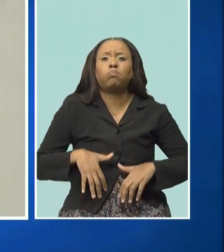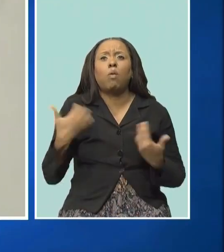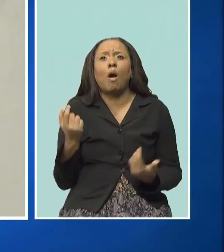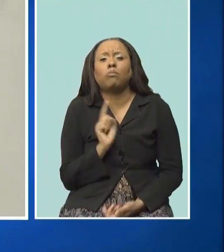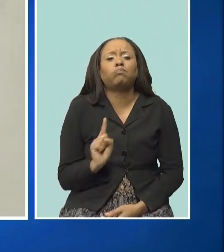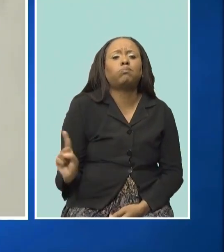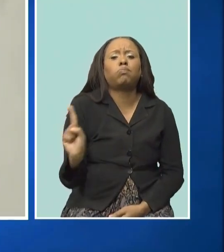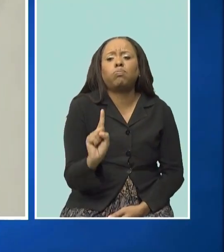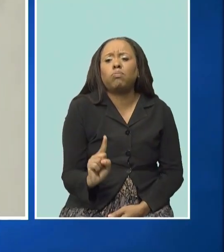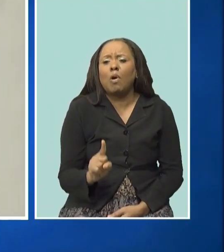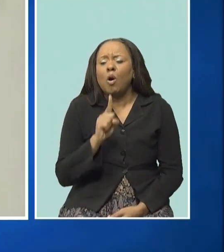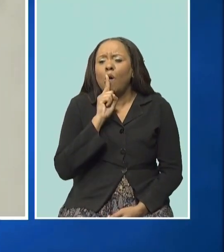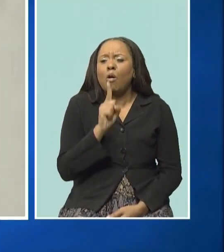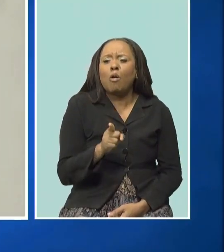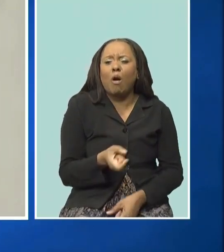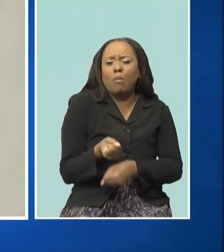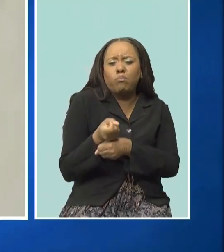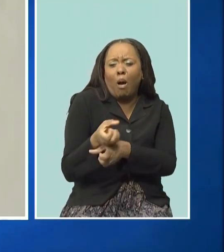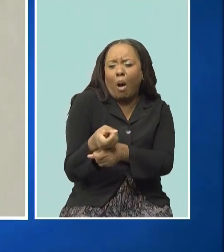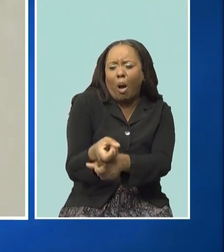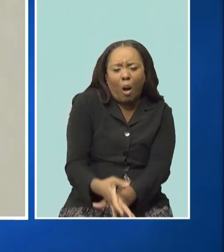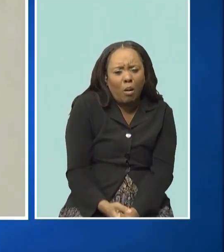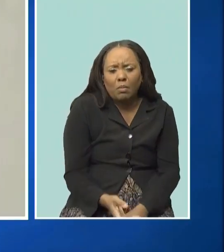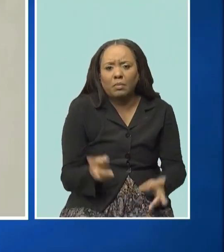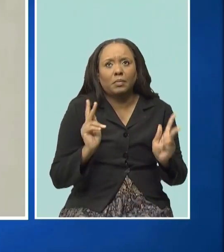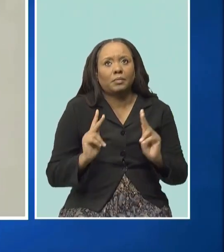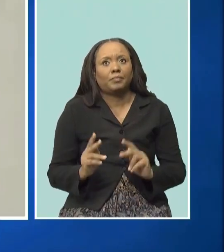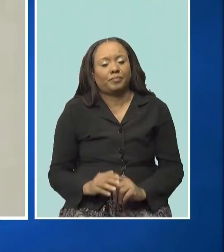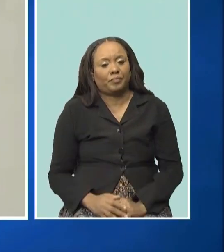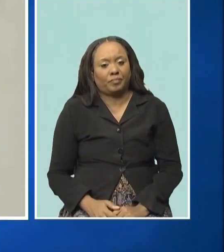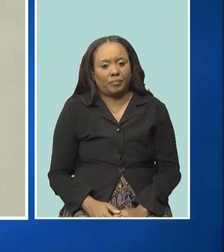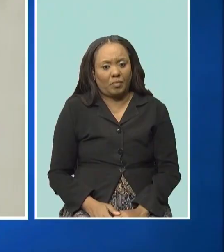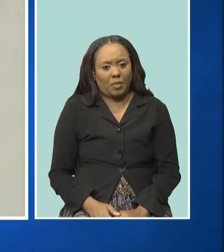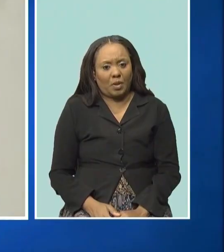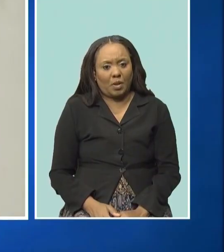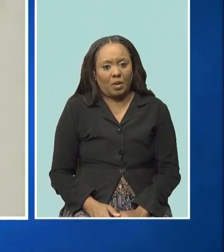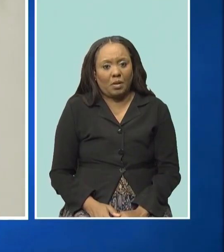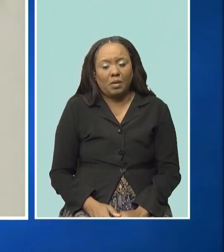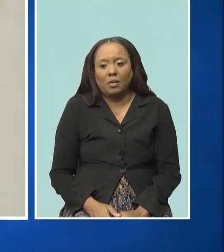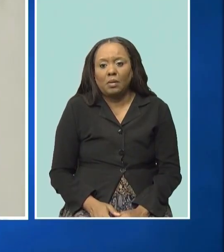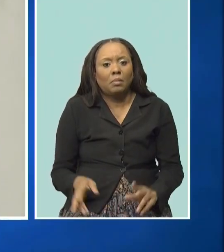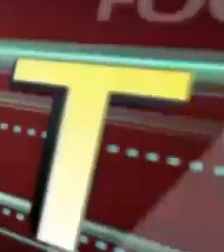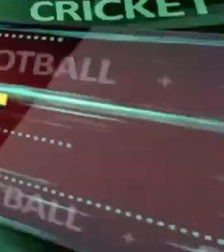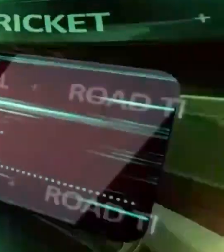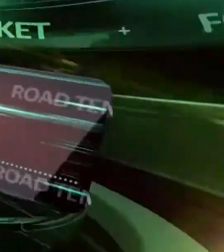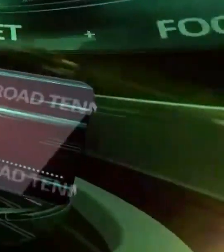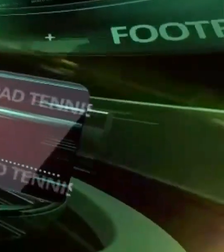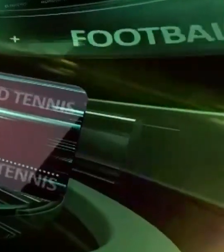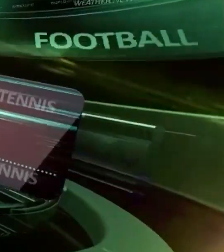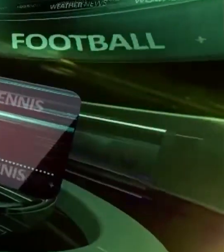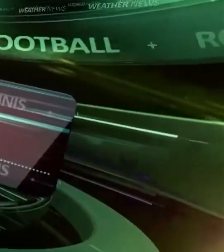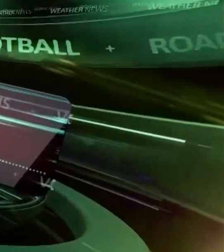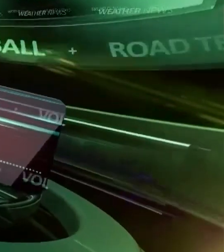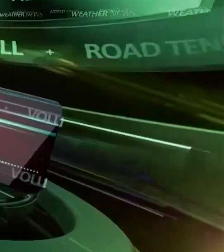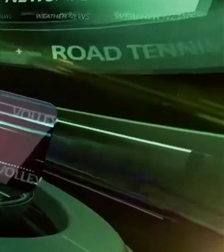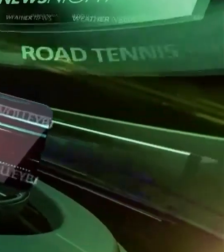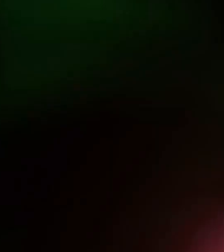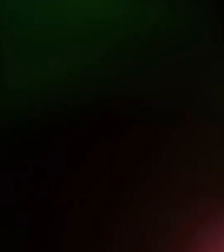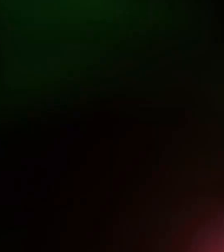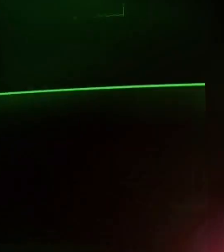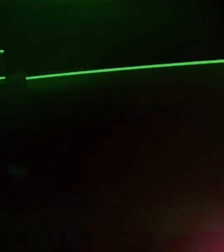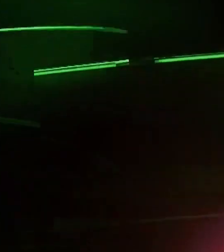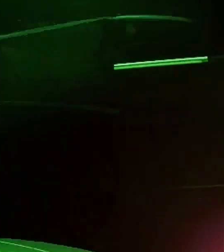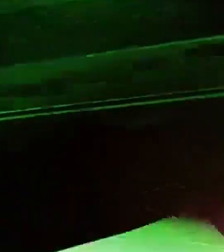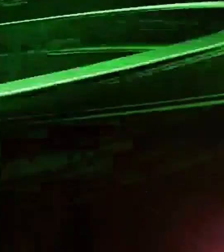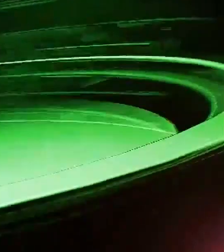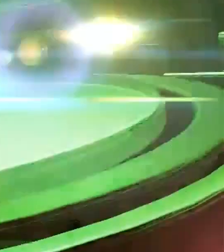choosing and carrying on and cursing people. Nobody can wait. Sports Night, brought to you